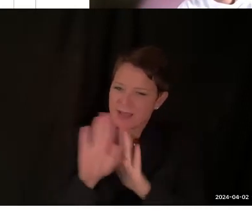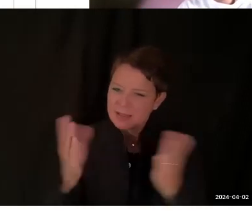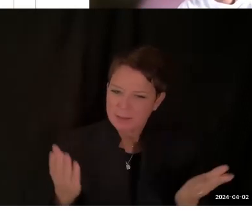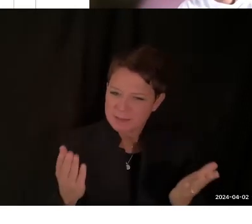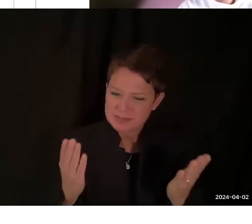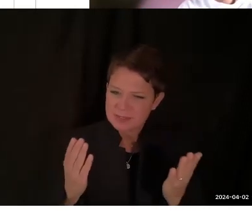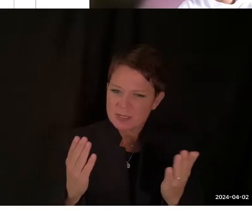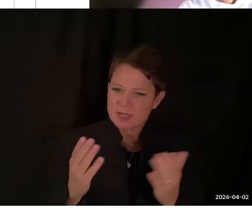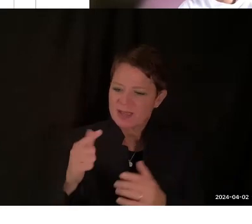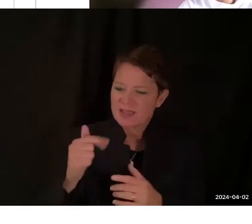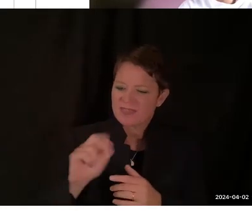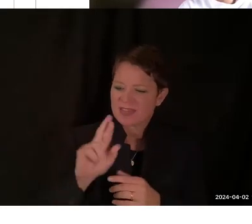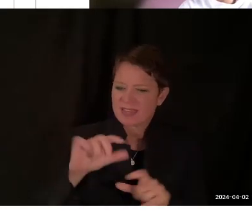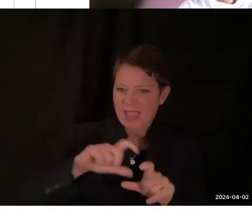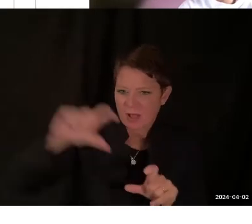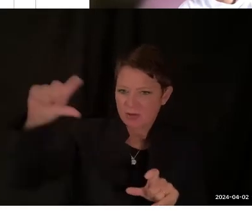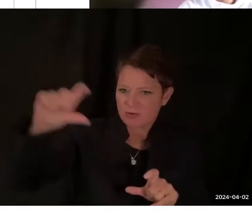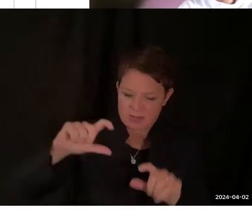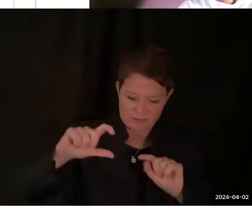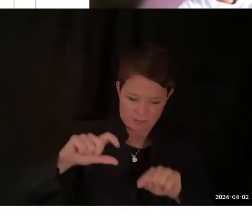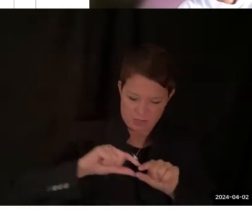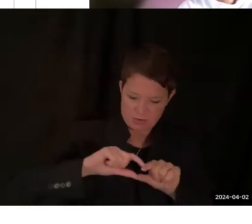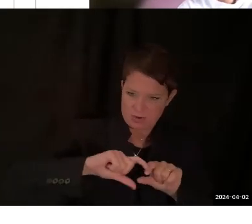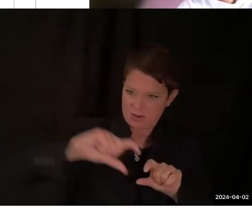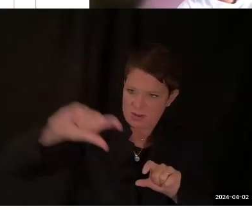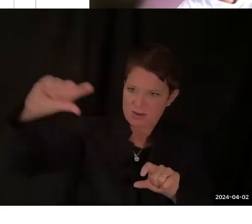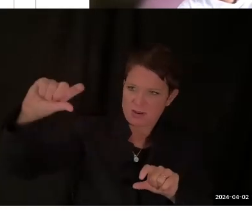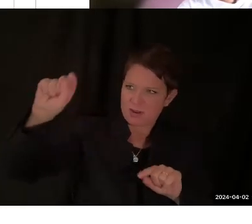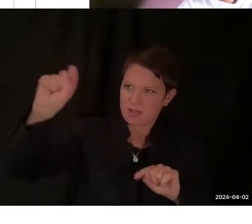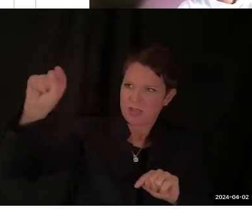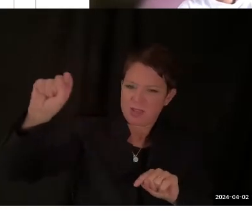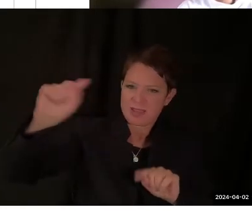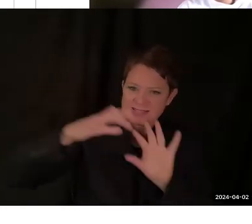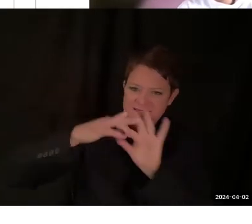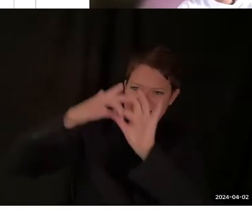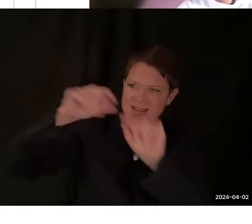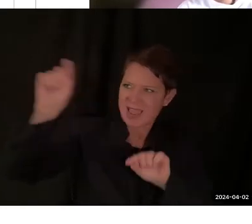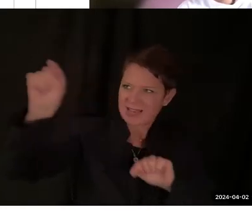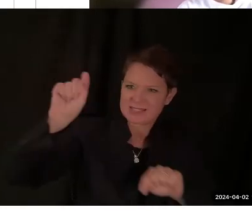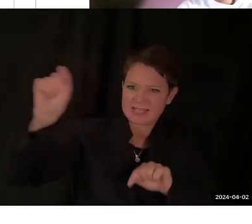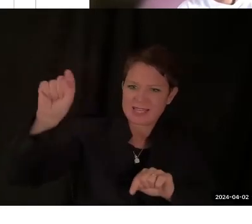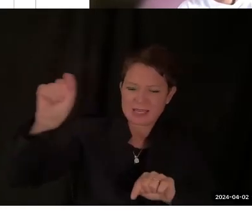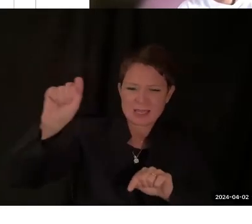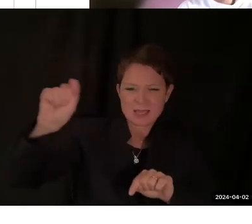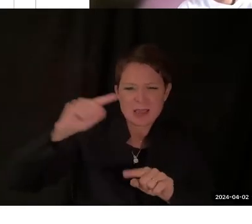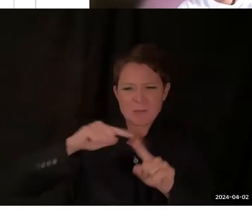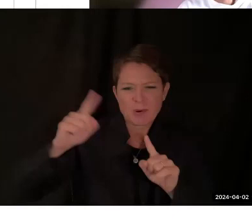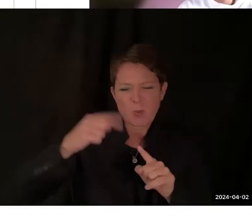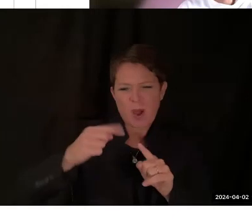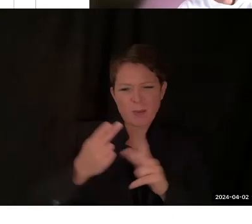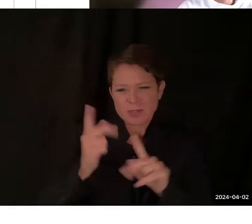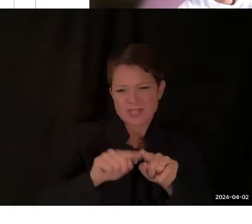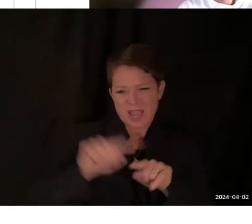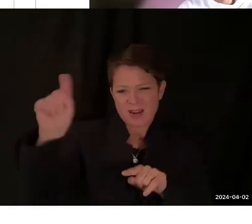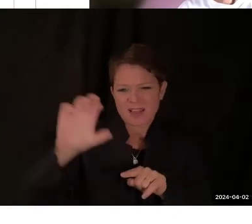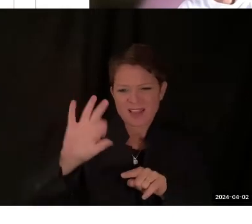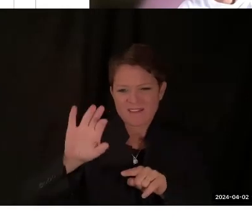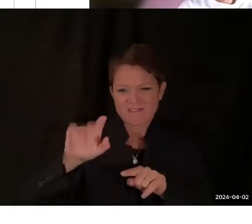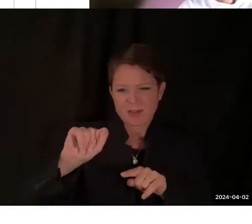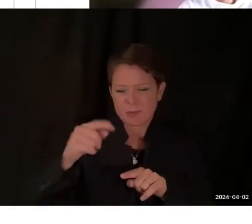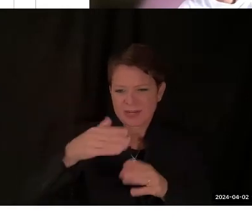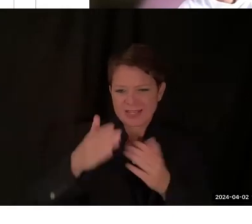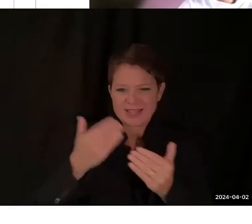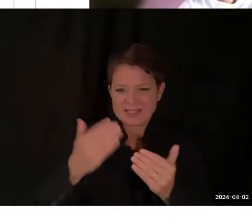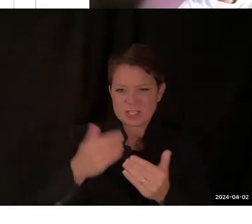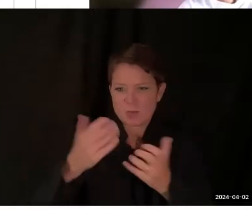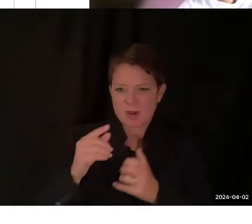why is that gallery connecting? What is it connecting? And why would anyone take that cut through? Filbert Street's easy, you know, you want to get